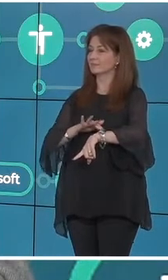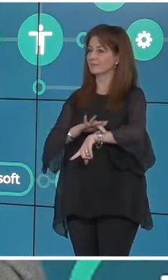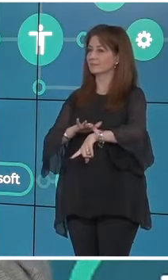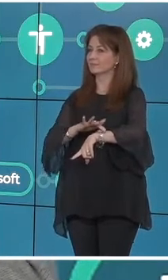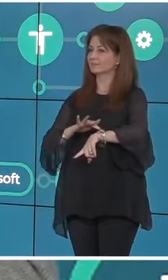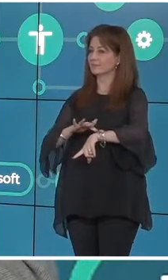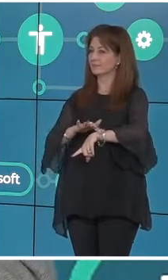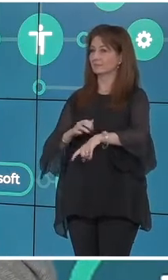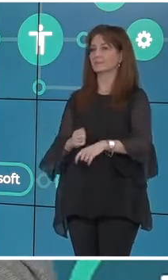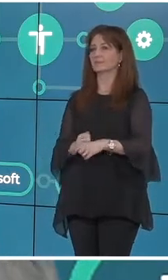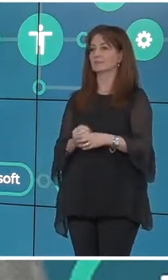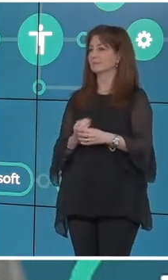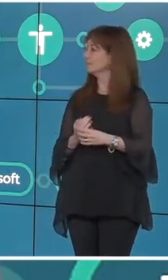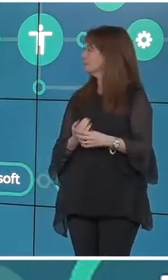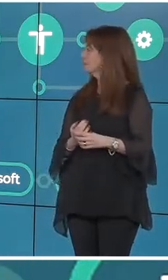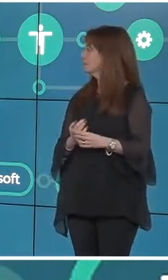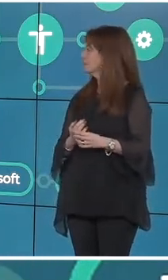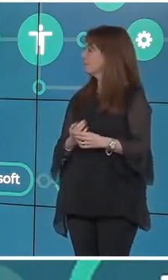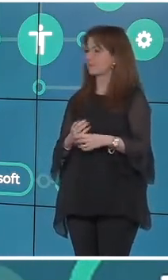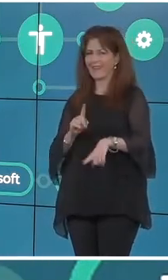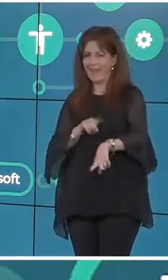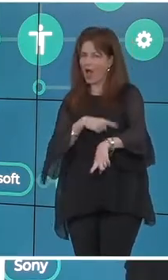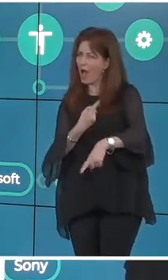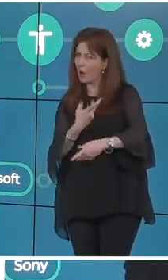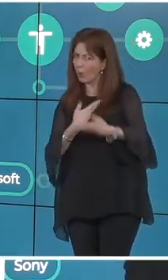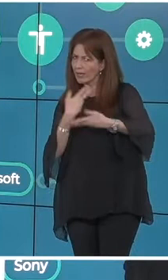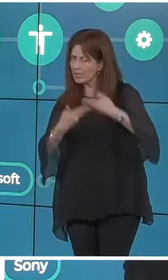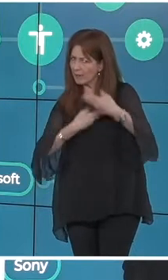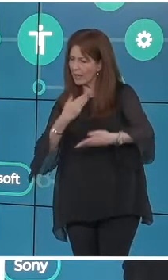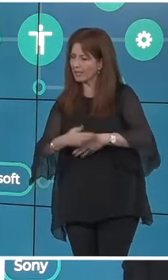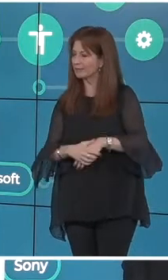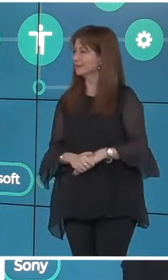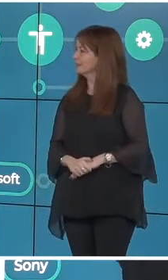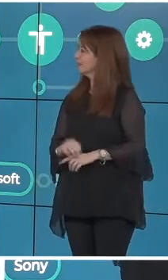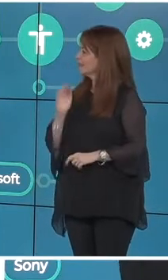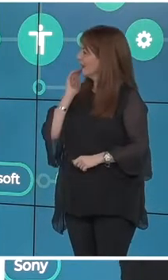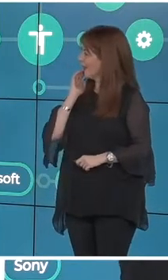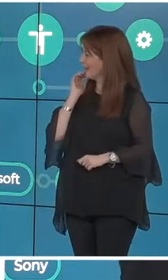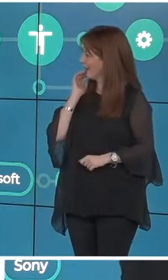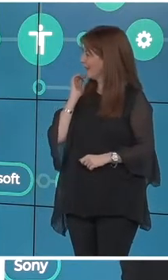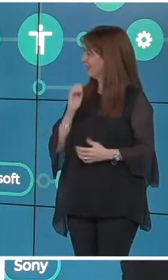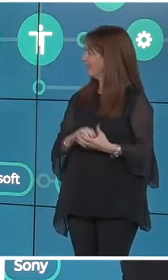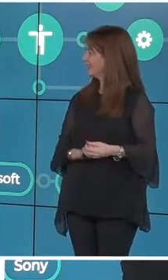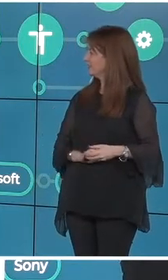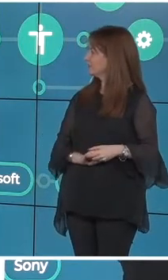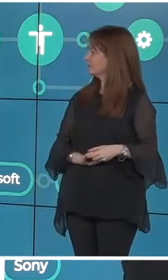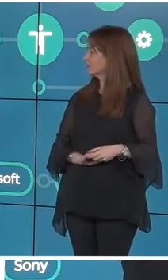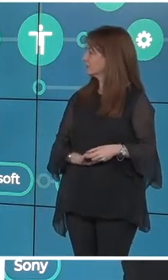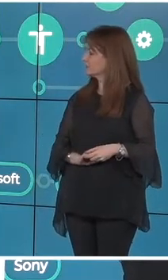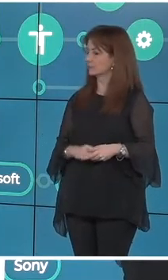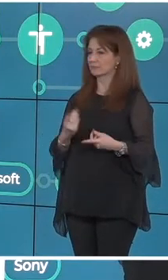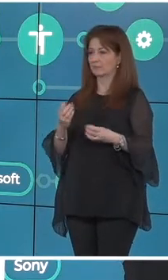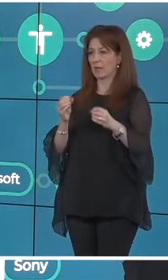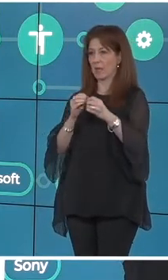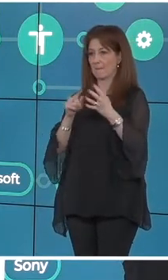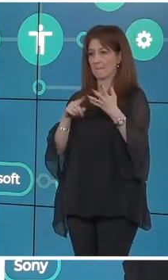like how long do I have? It's got a lot less now. It's got a ball bearing